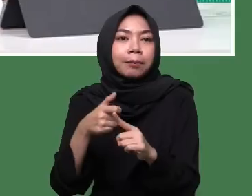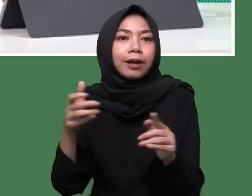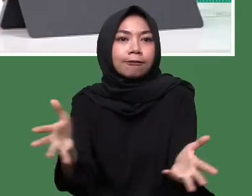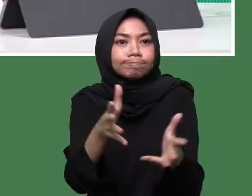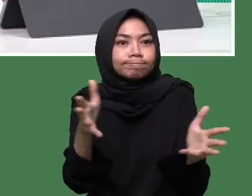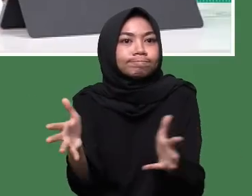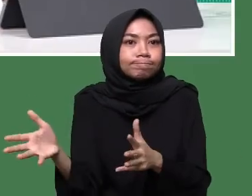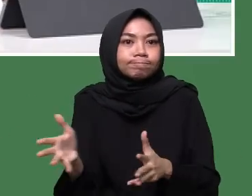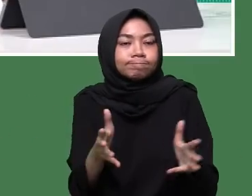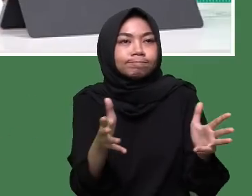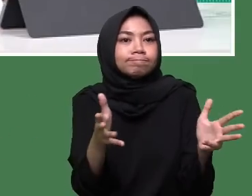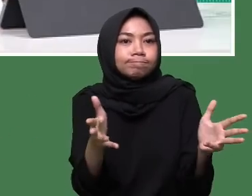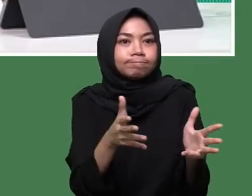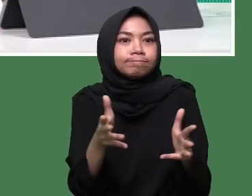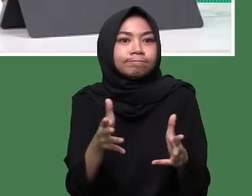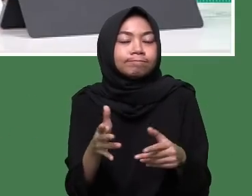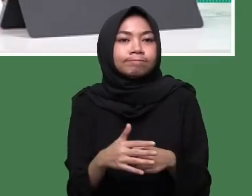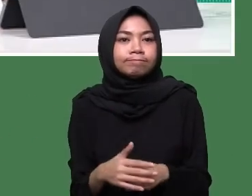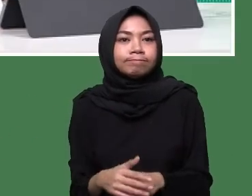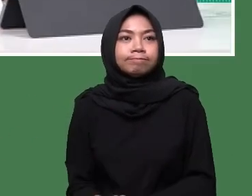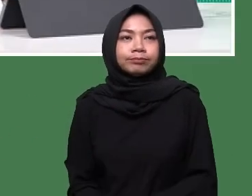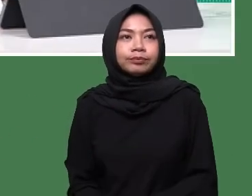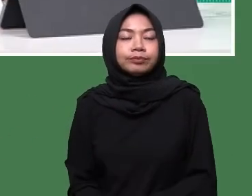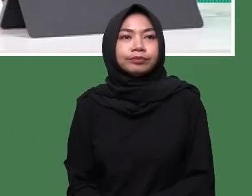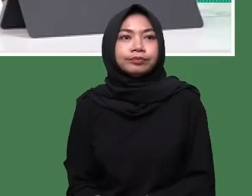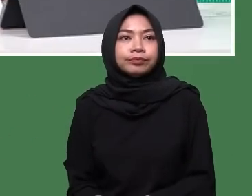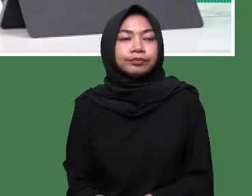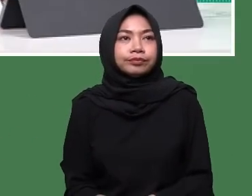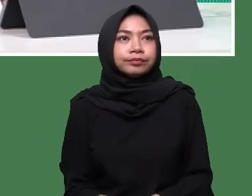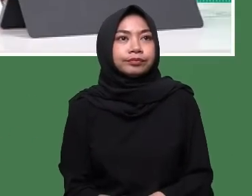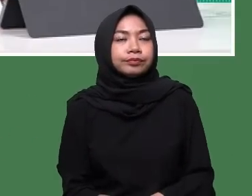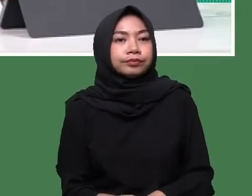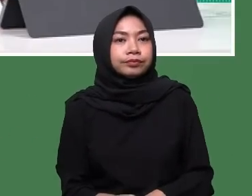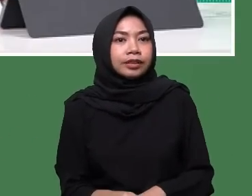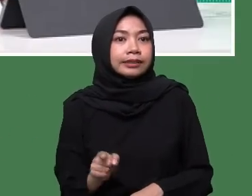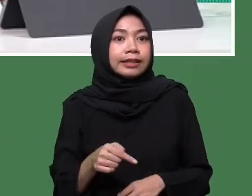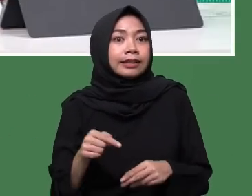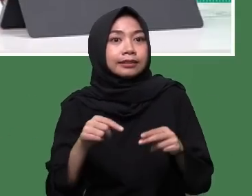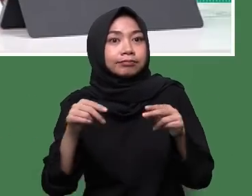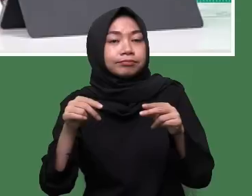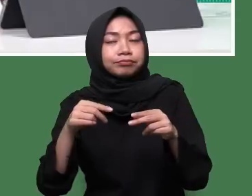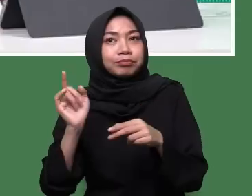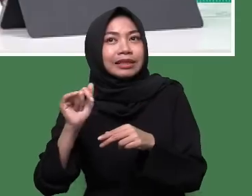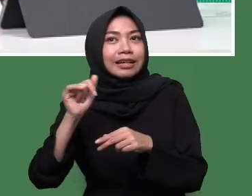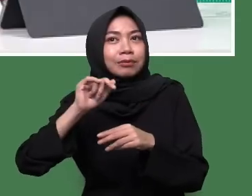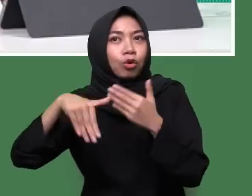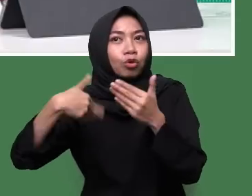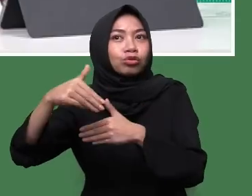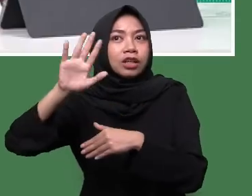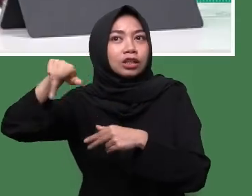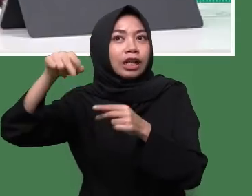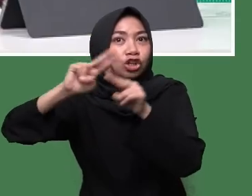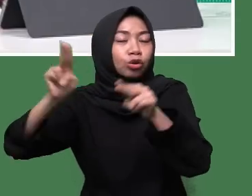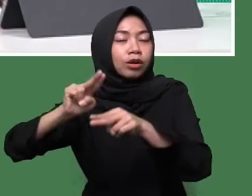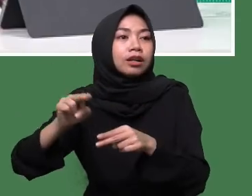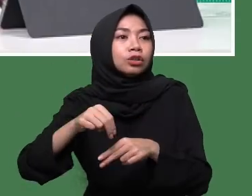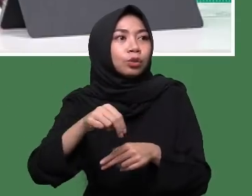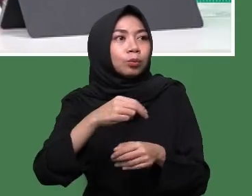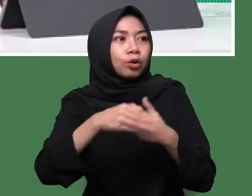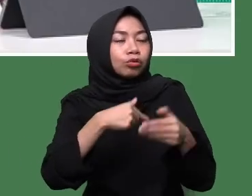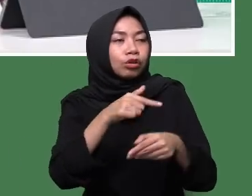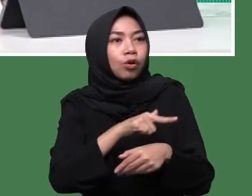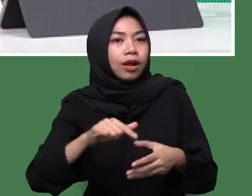those procuring vaccines, whether it's from the international procurement or from the national ones. Thank